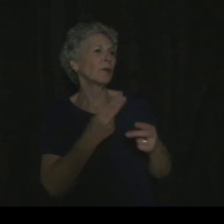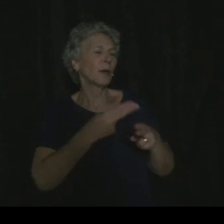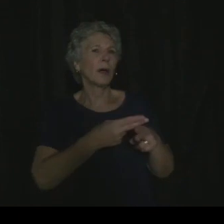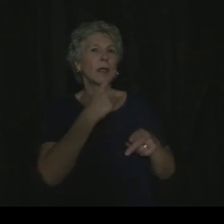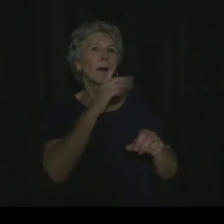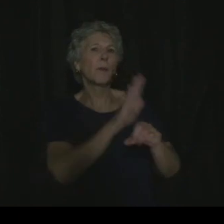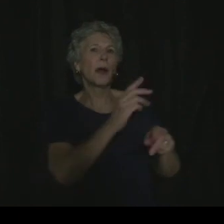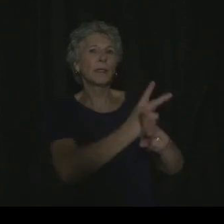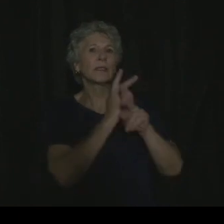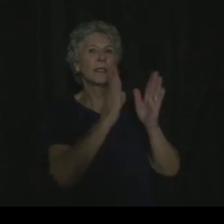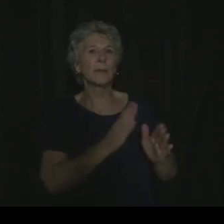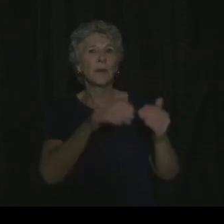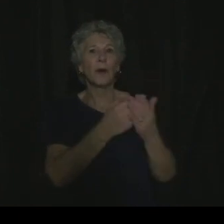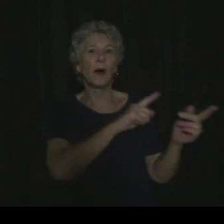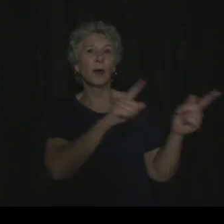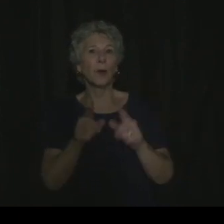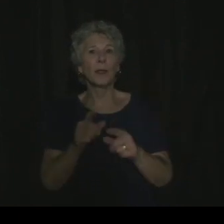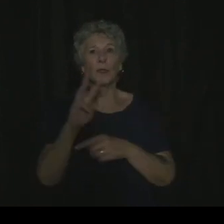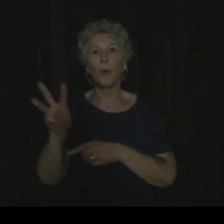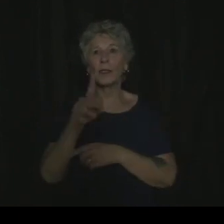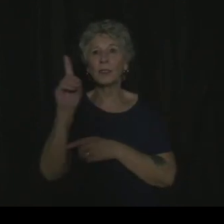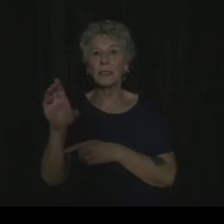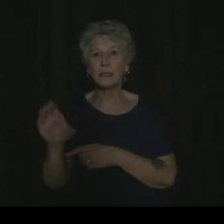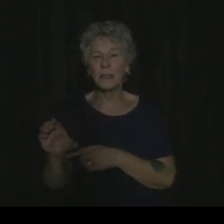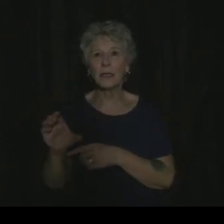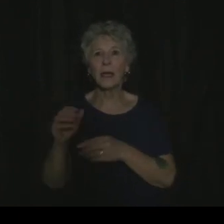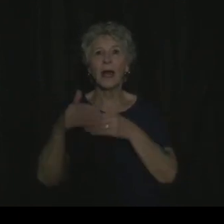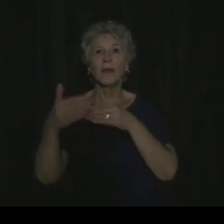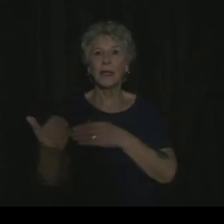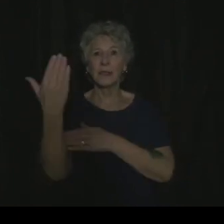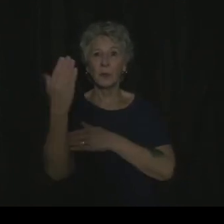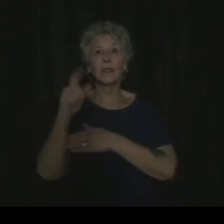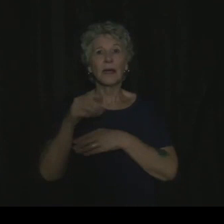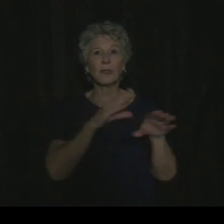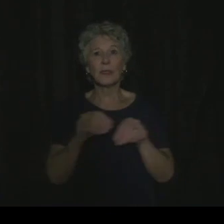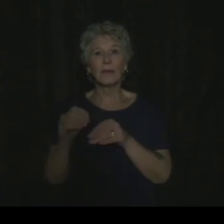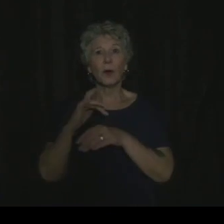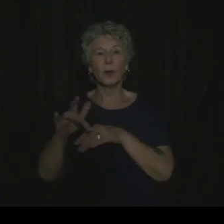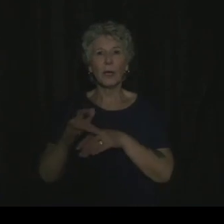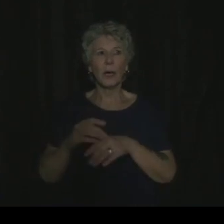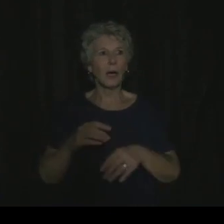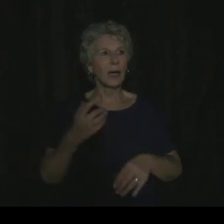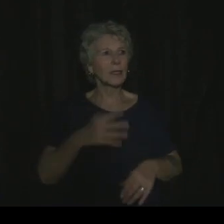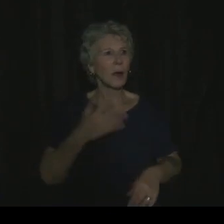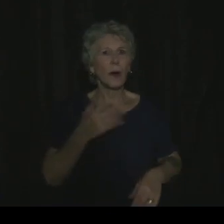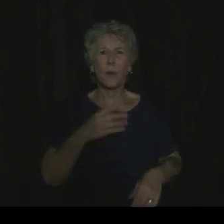all going to D.C., Washington, D.C., the next morning, and they have to leave early in the morning. And I said, oh,